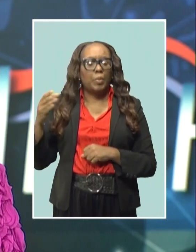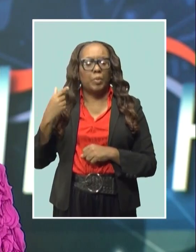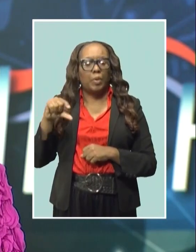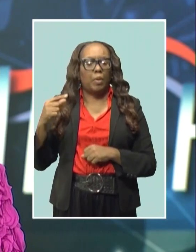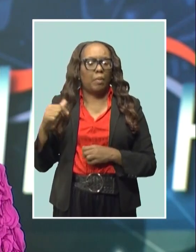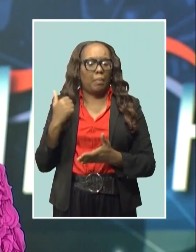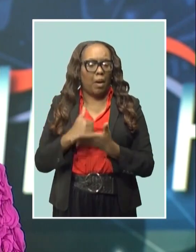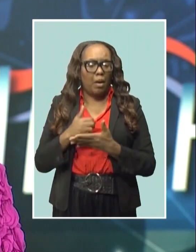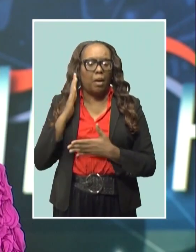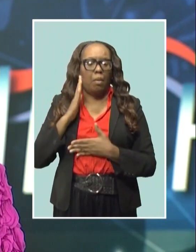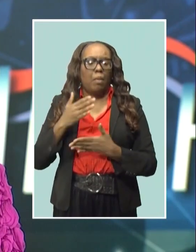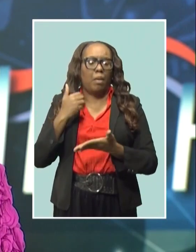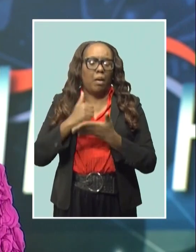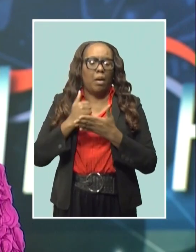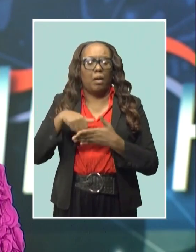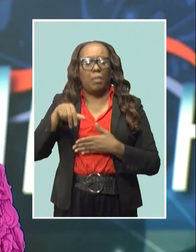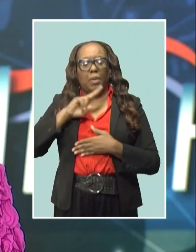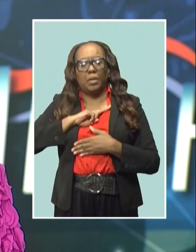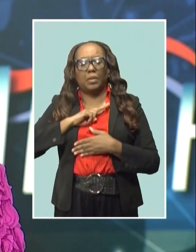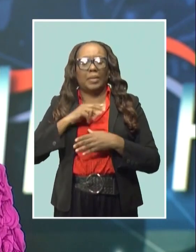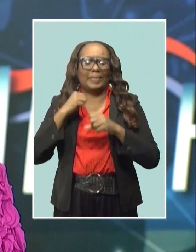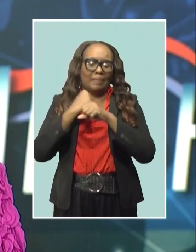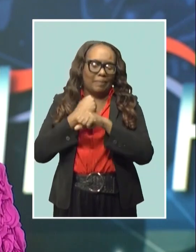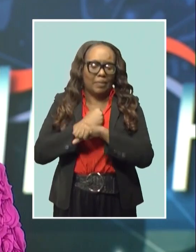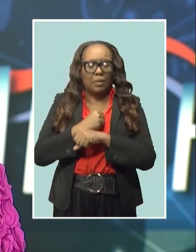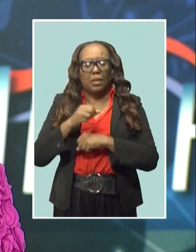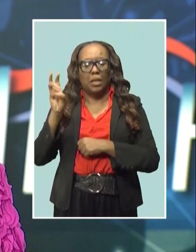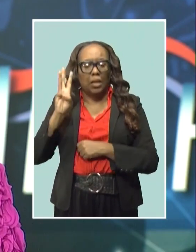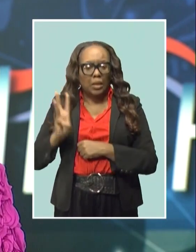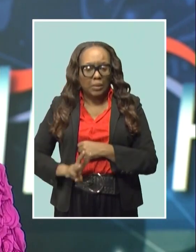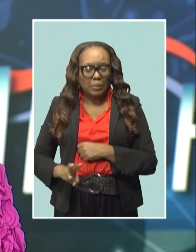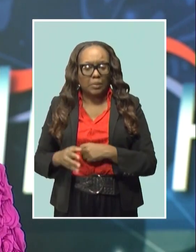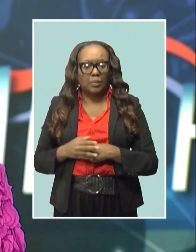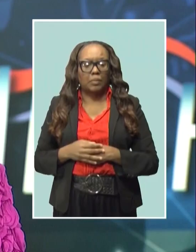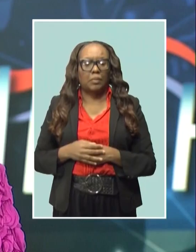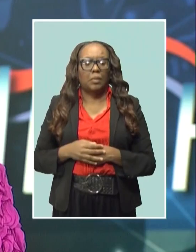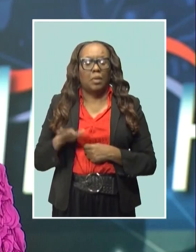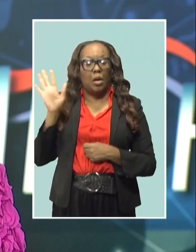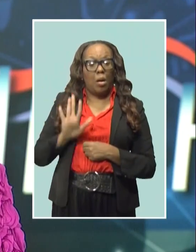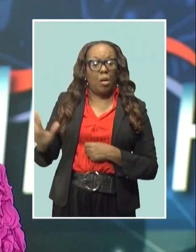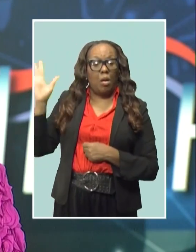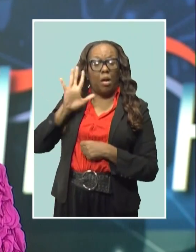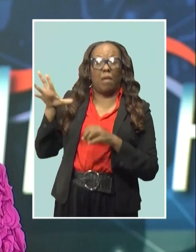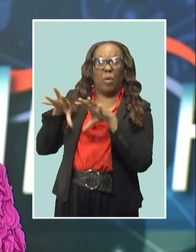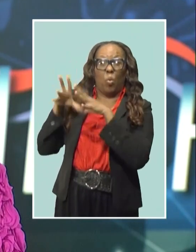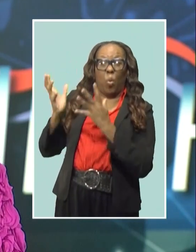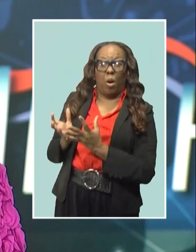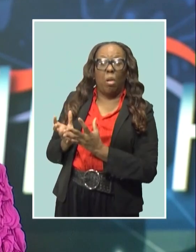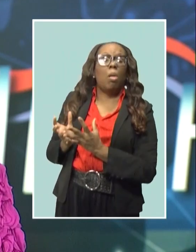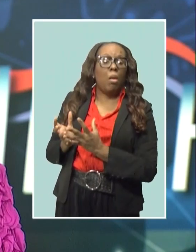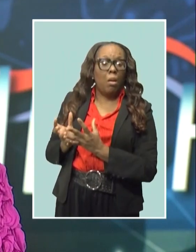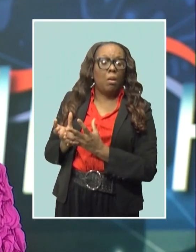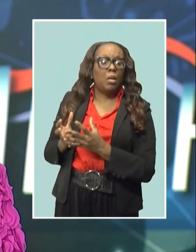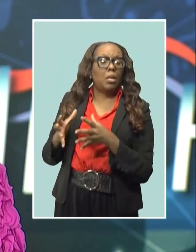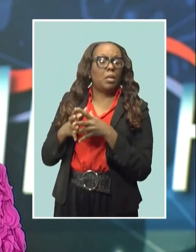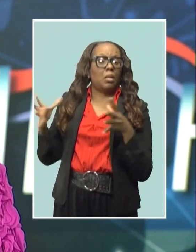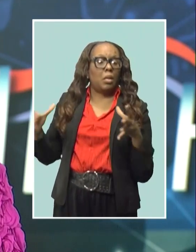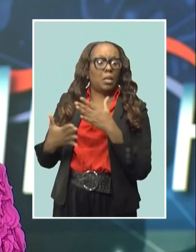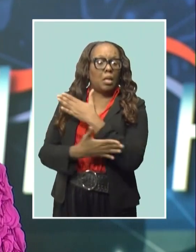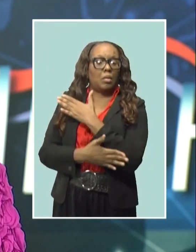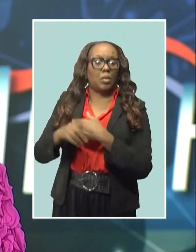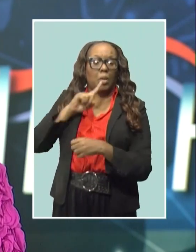its fight against the ongoing climate crisis battle. Already, various global and regional entities have pledged approximately